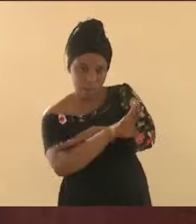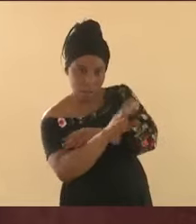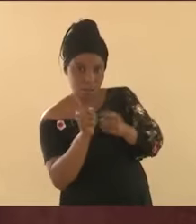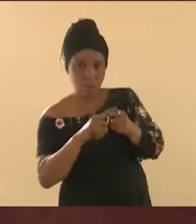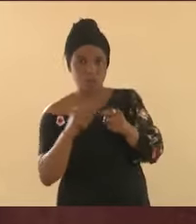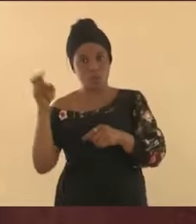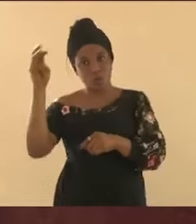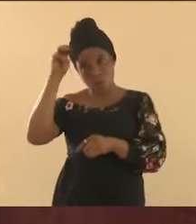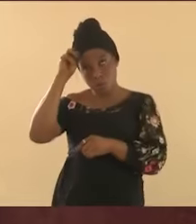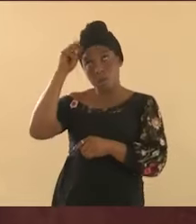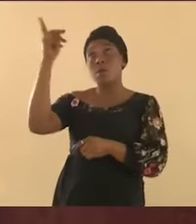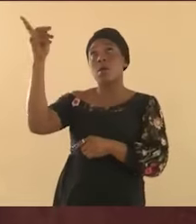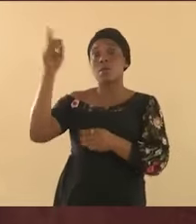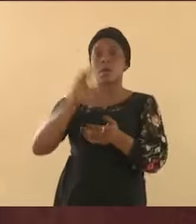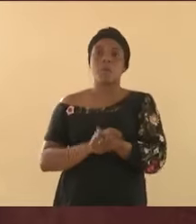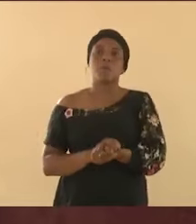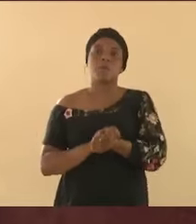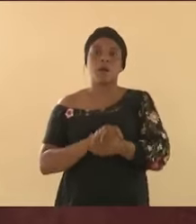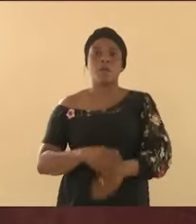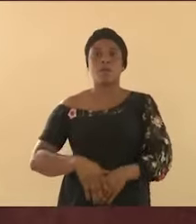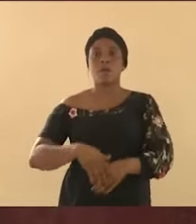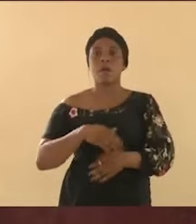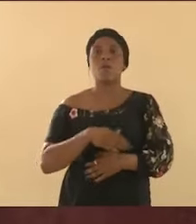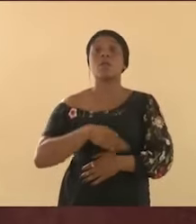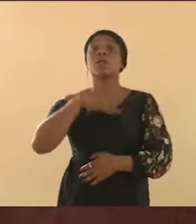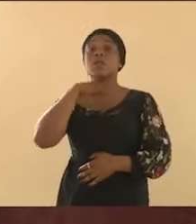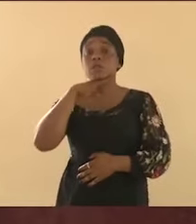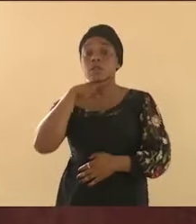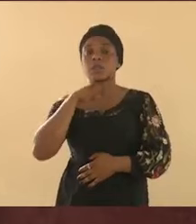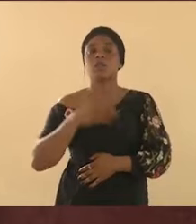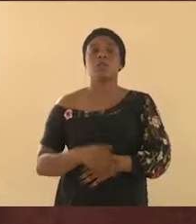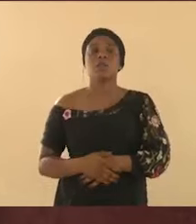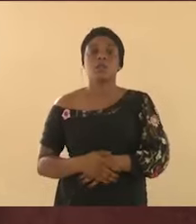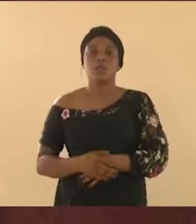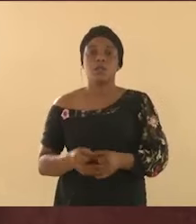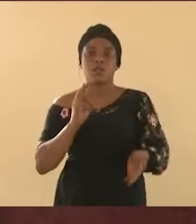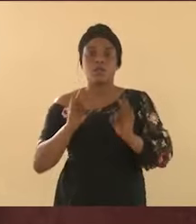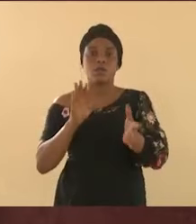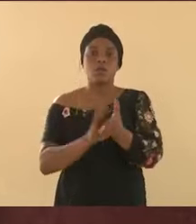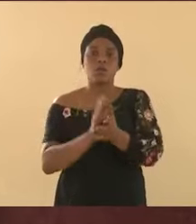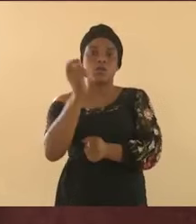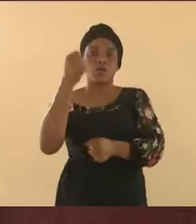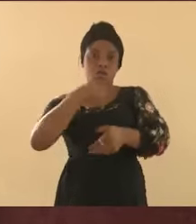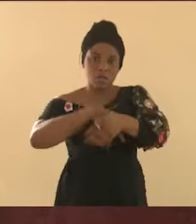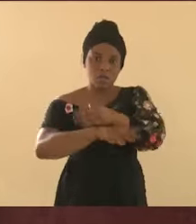We can freely go to him. And we'll certainly find satisfaction if we trust in him continually.